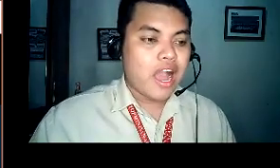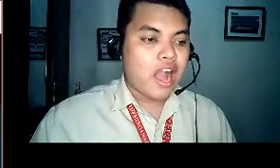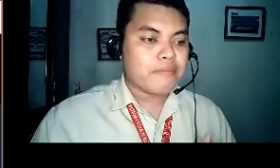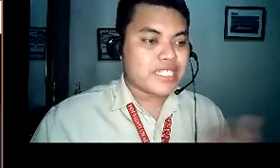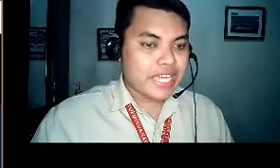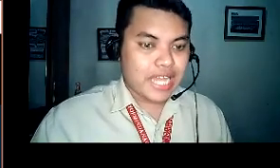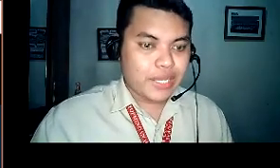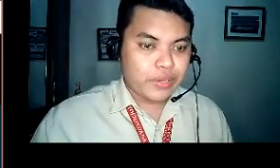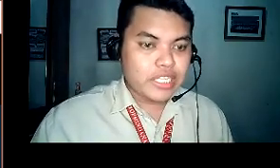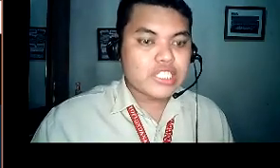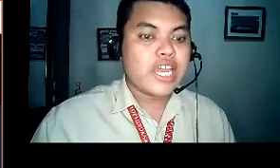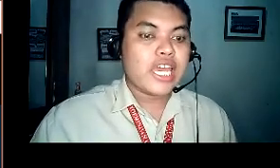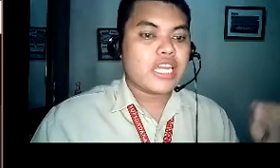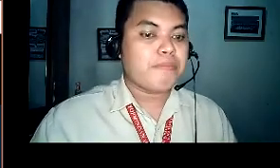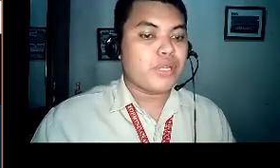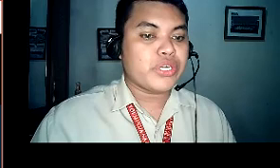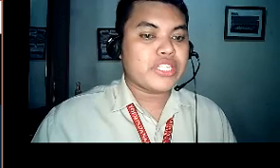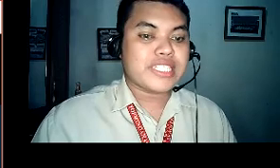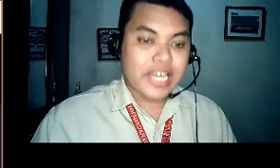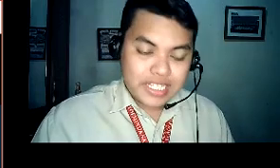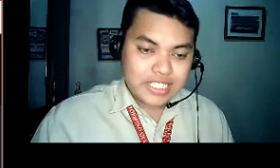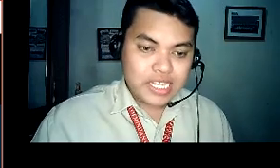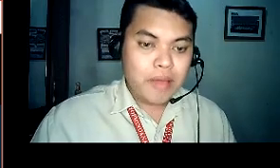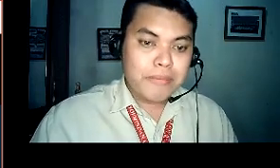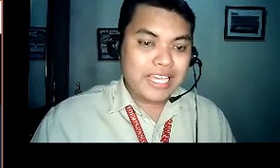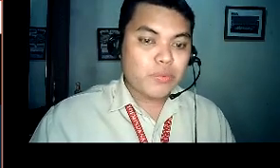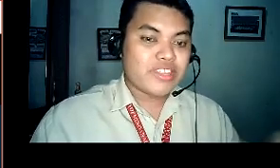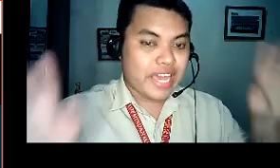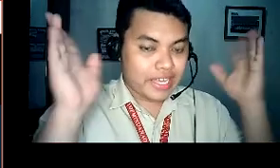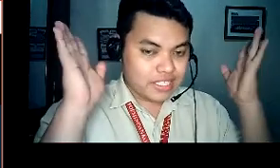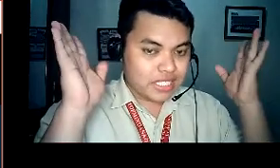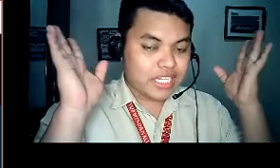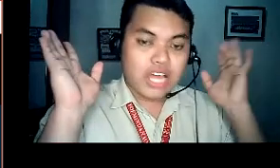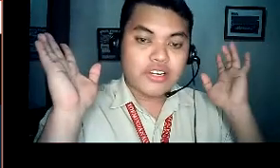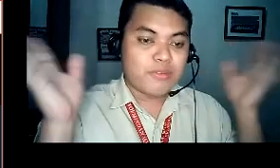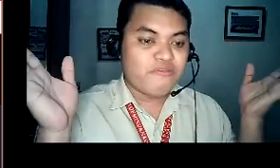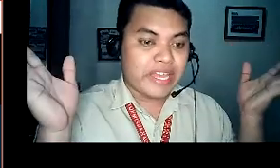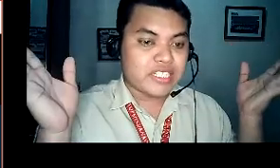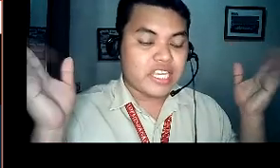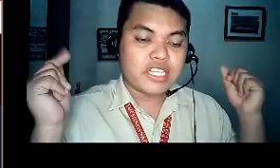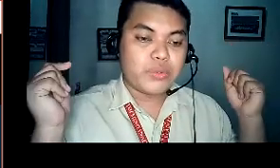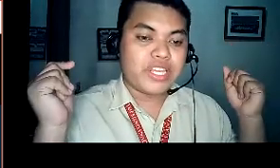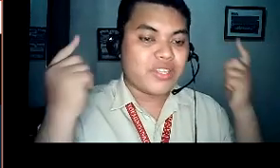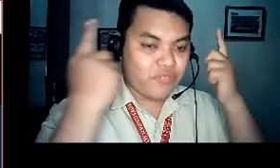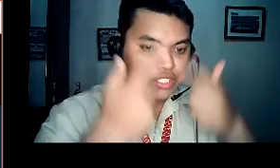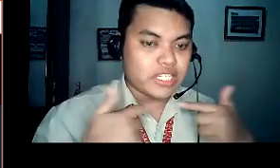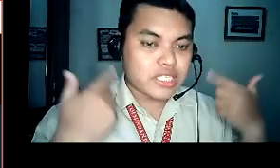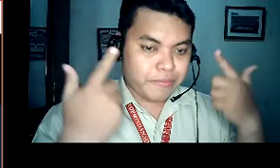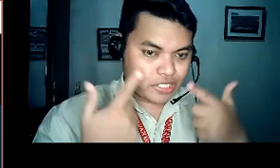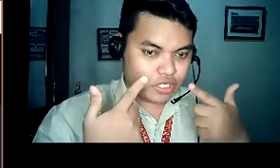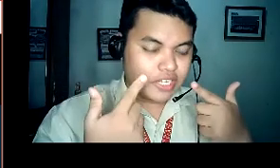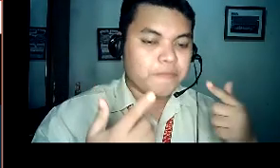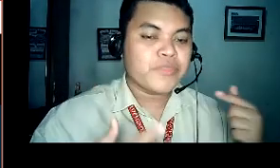say sign language, it employs signs made with the hands and other movements, including the